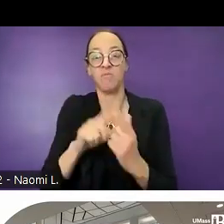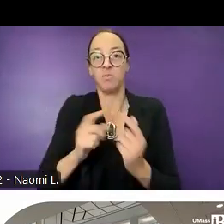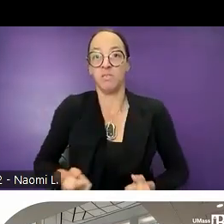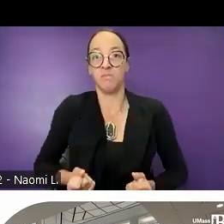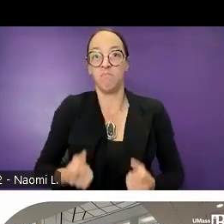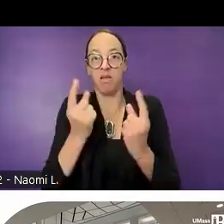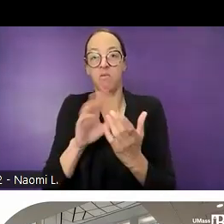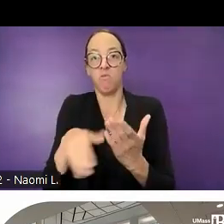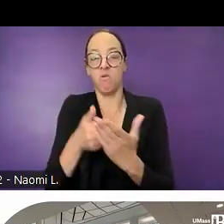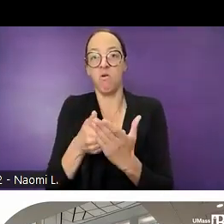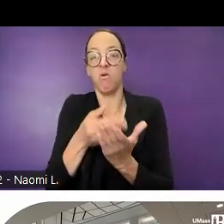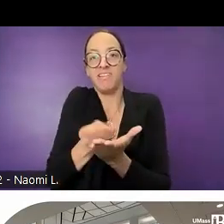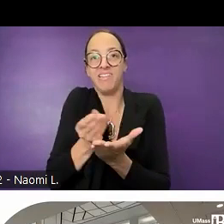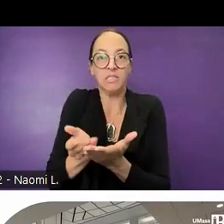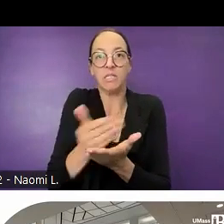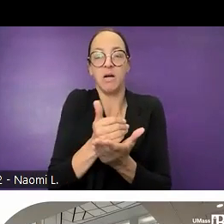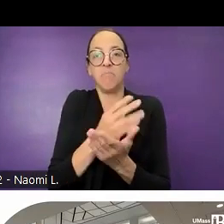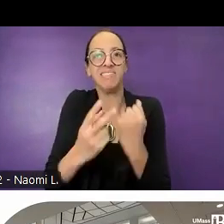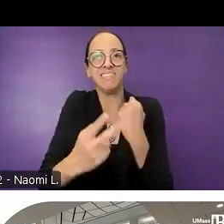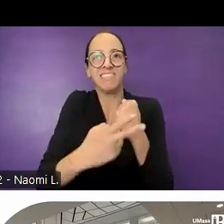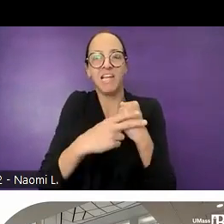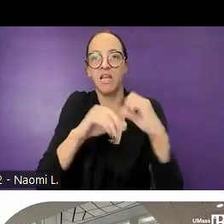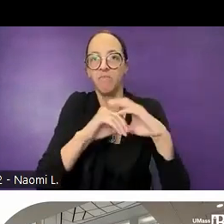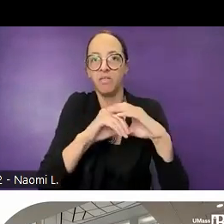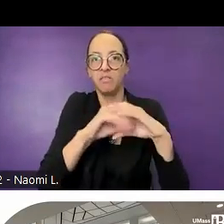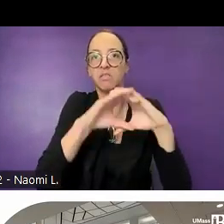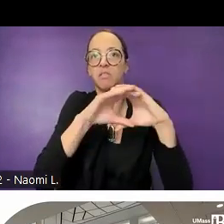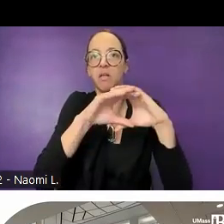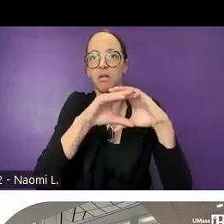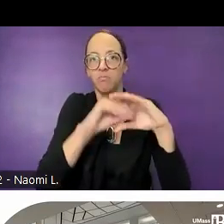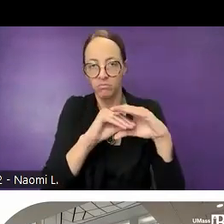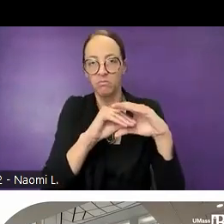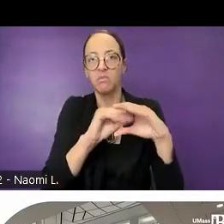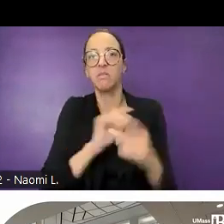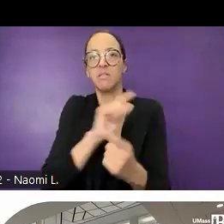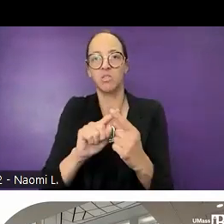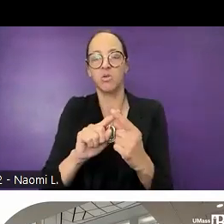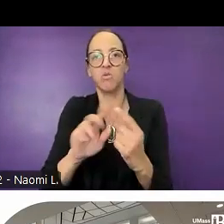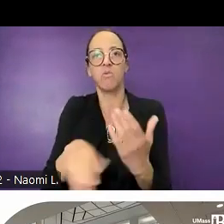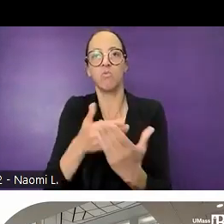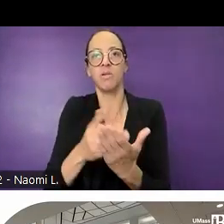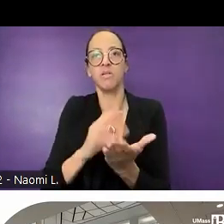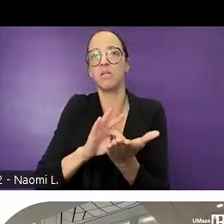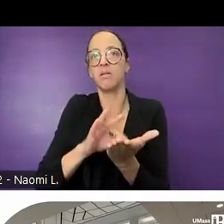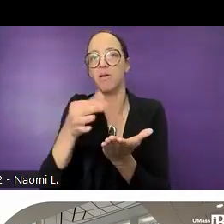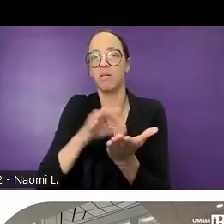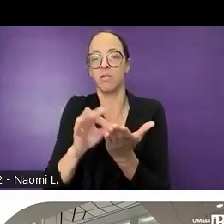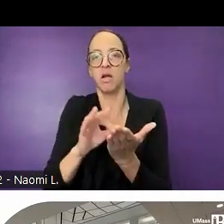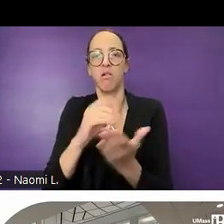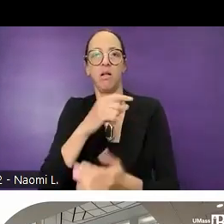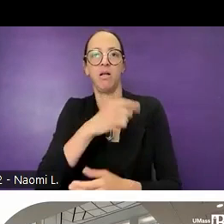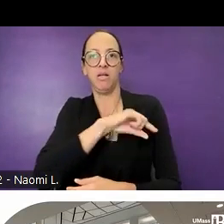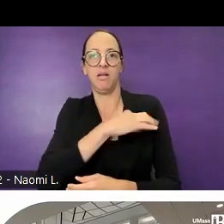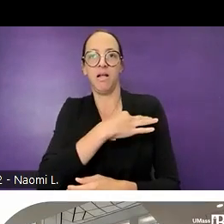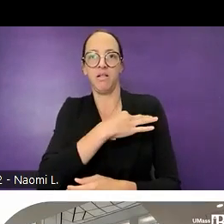reach Medi-Cal eligibility. And frankly, Medicare does not help much, since individuals and families